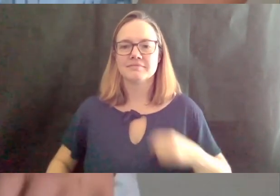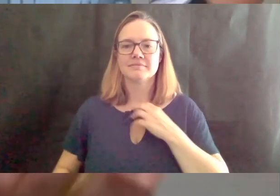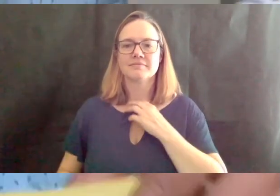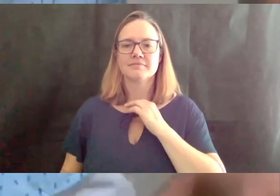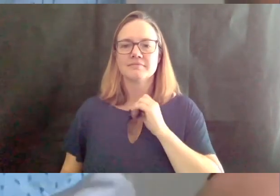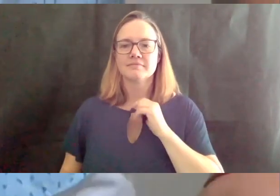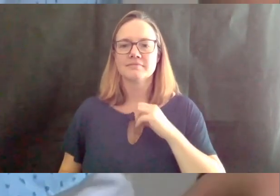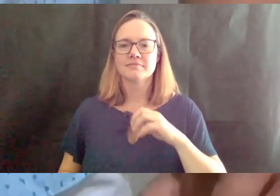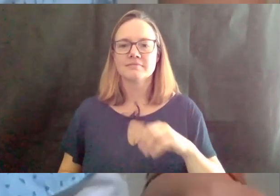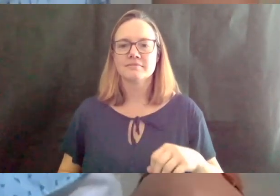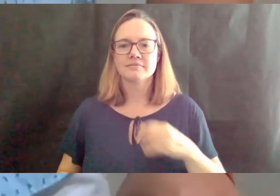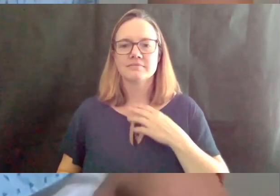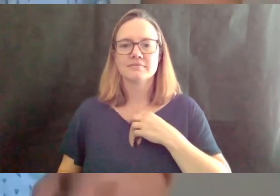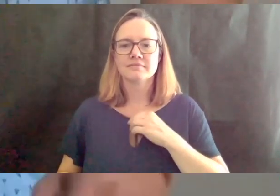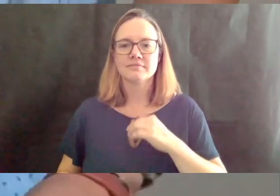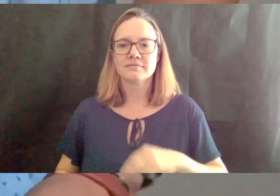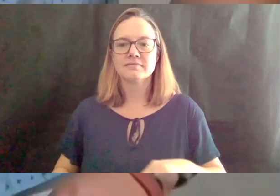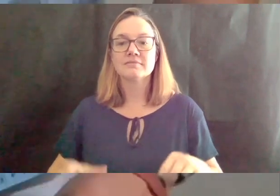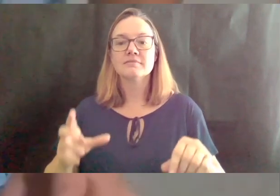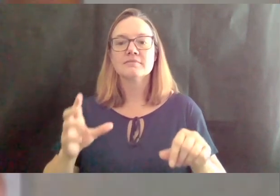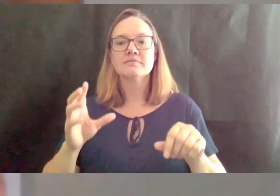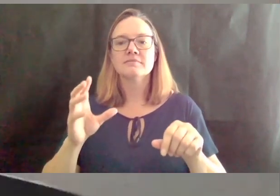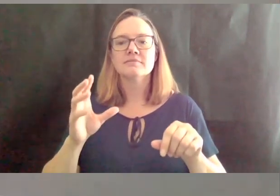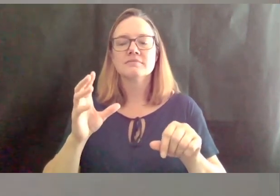And for shaving these squash,